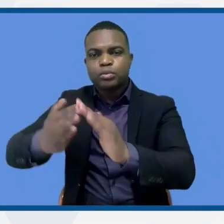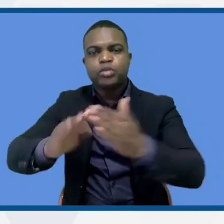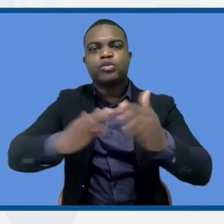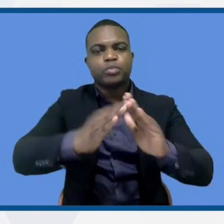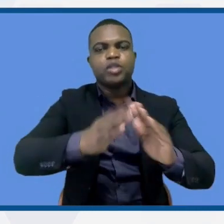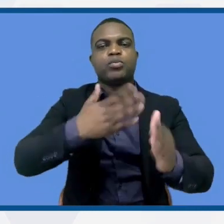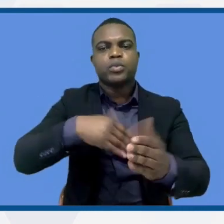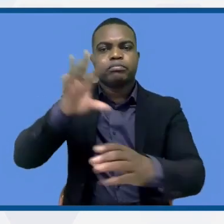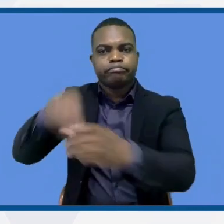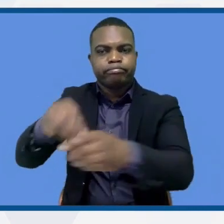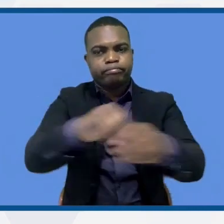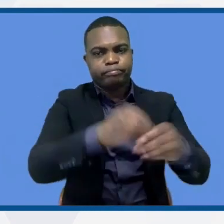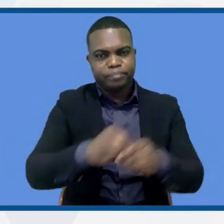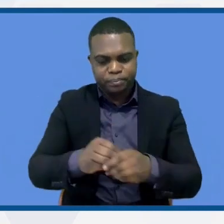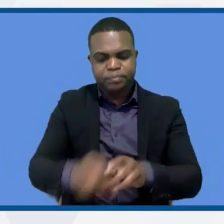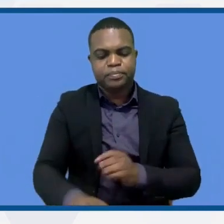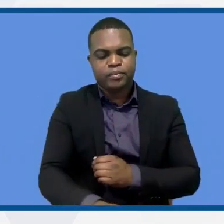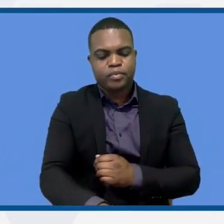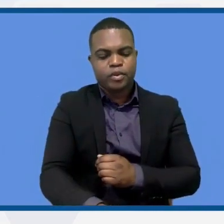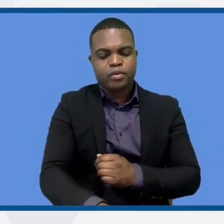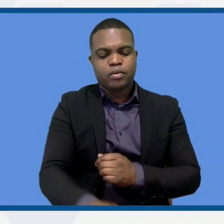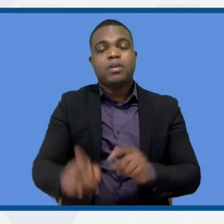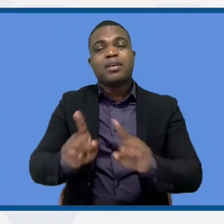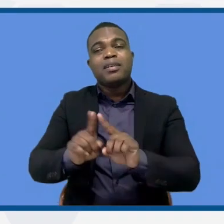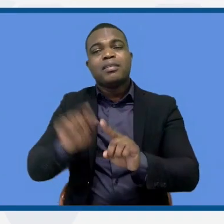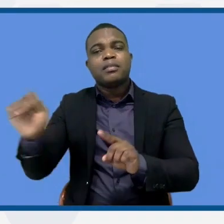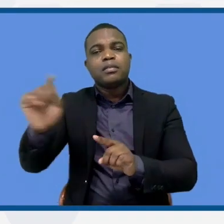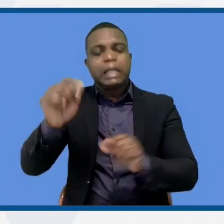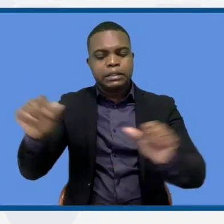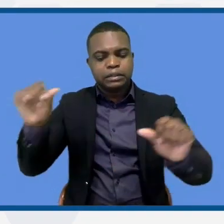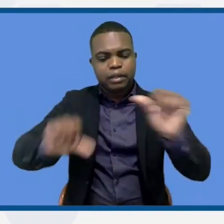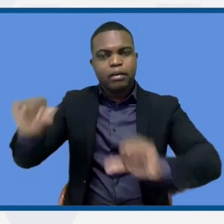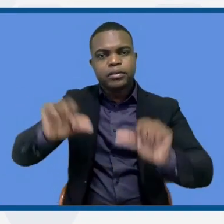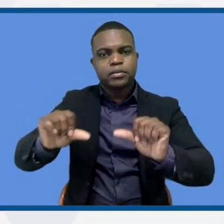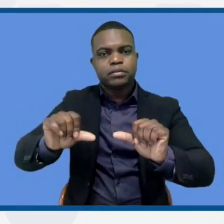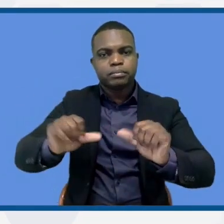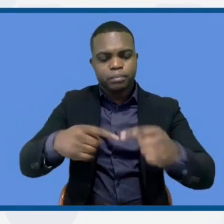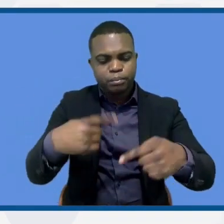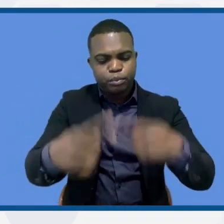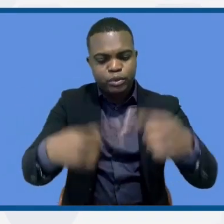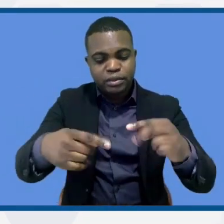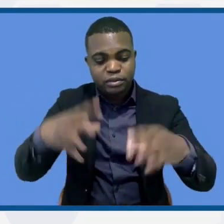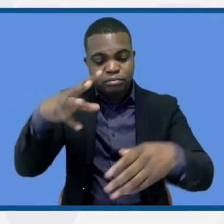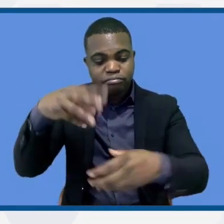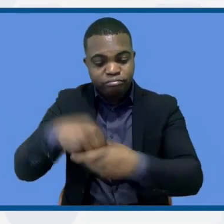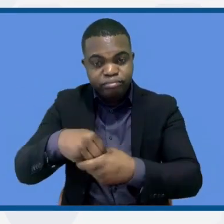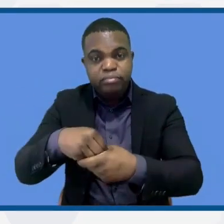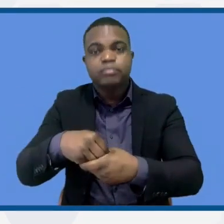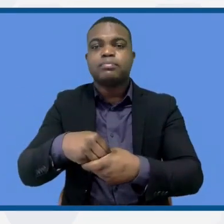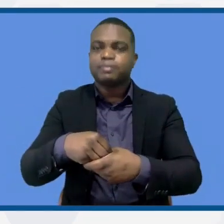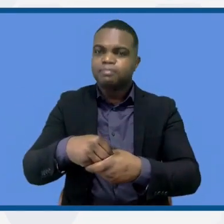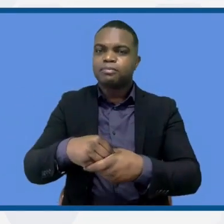particularly at the local community level. There is sometimes a view that resilience building